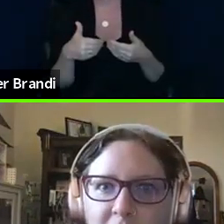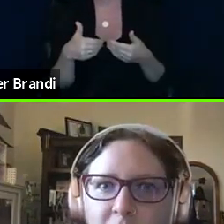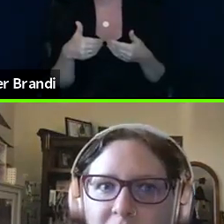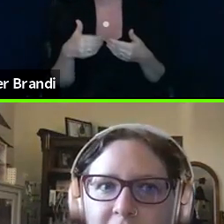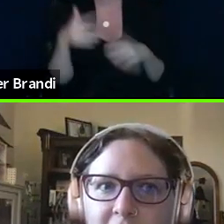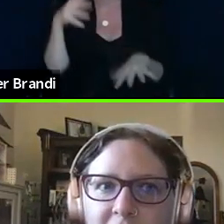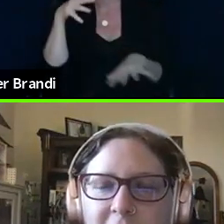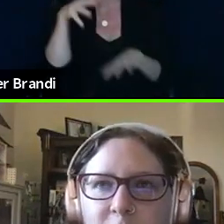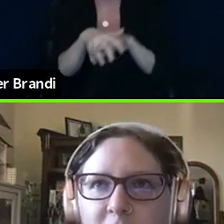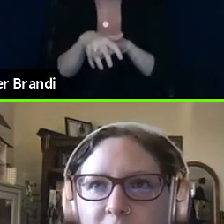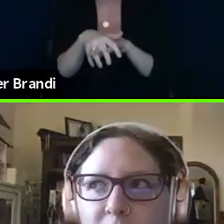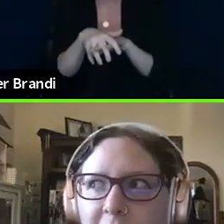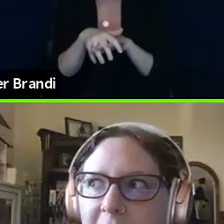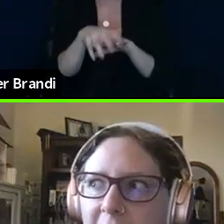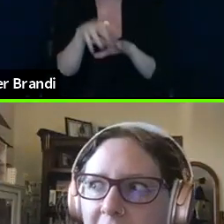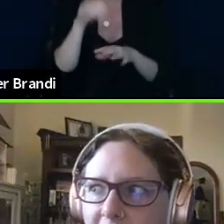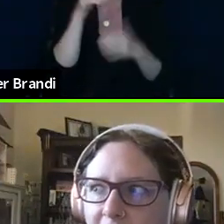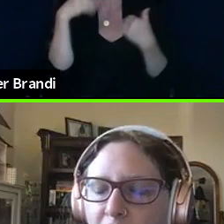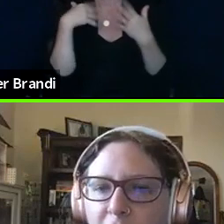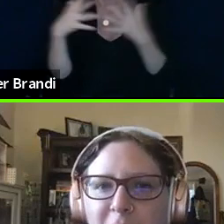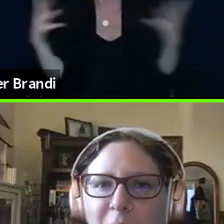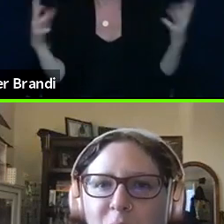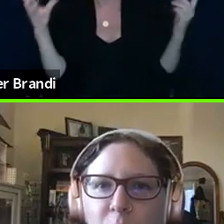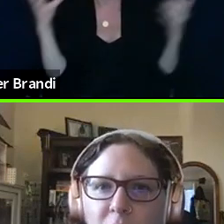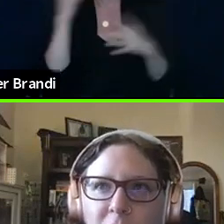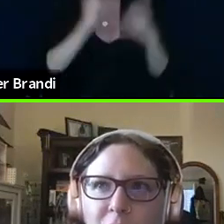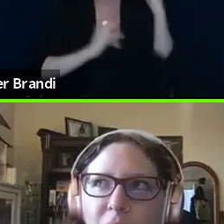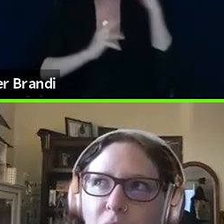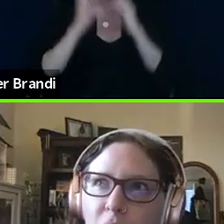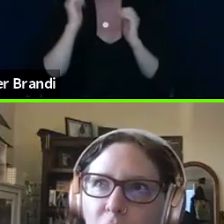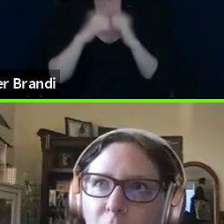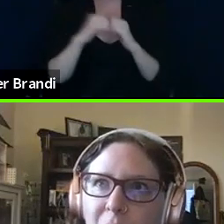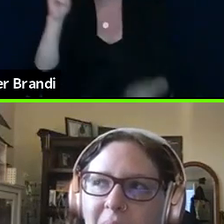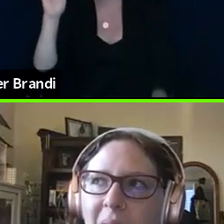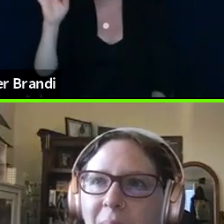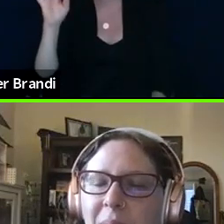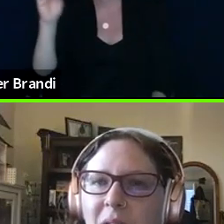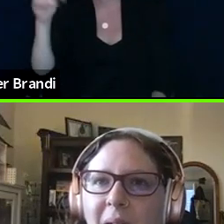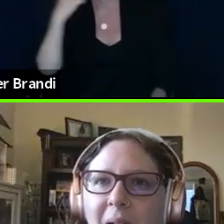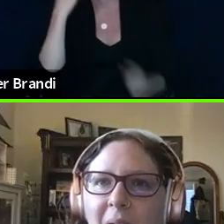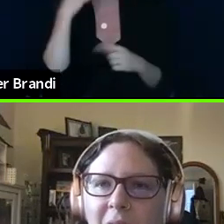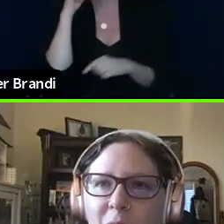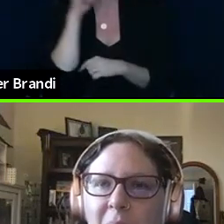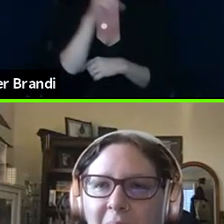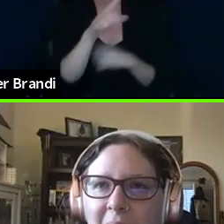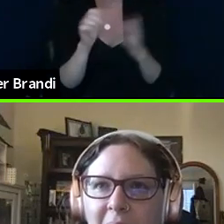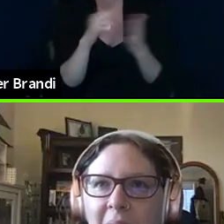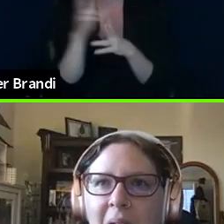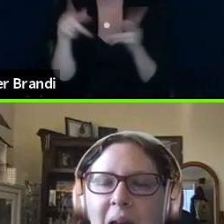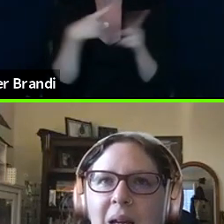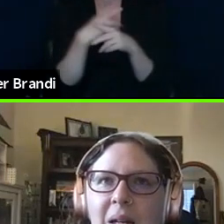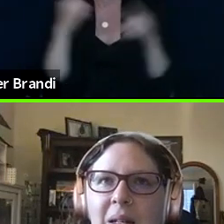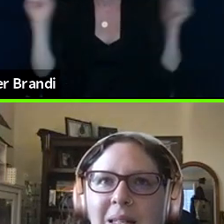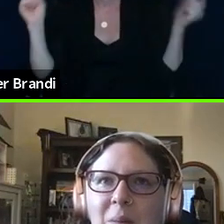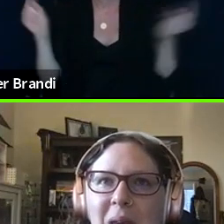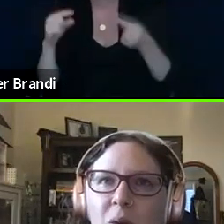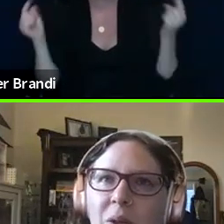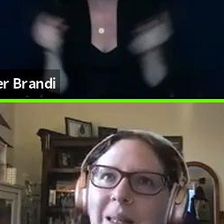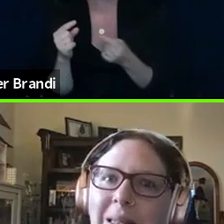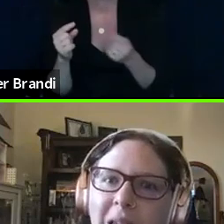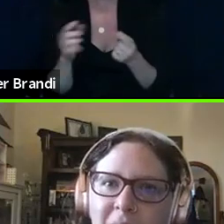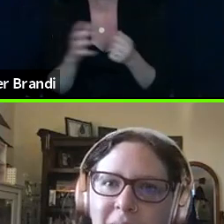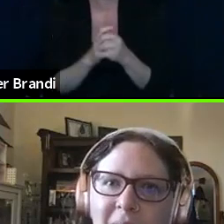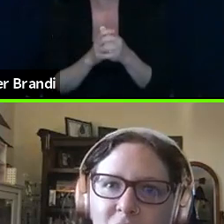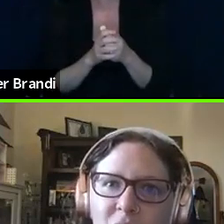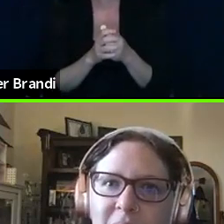And so I don't have a lot of experience with like kink. So I was wondering for you, when it comes to that kind of pain, does it make you